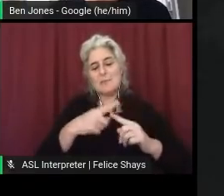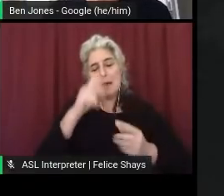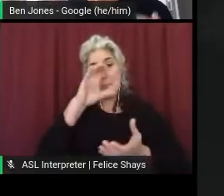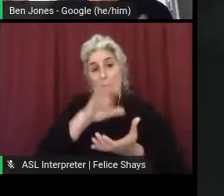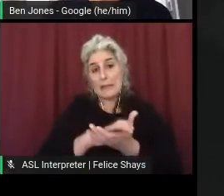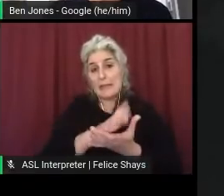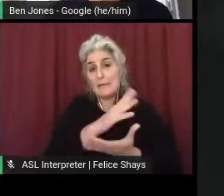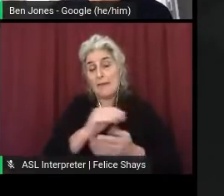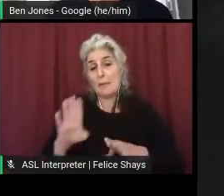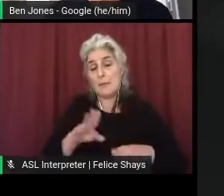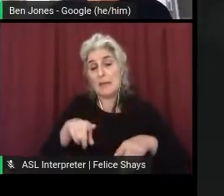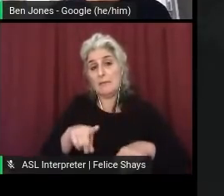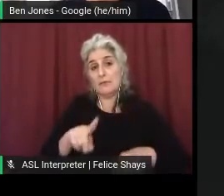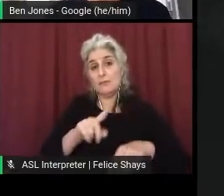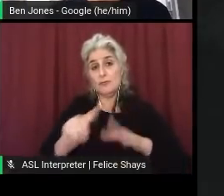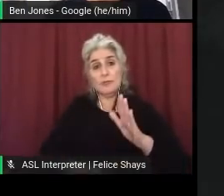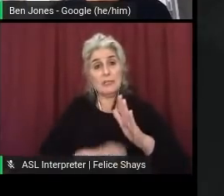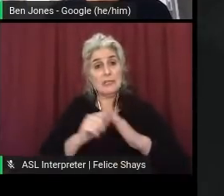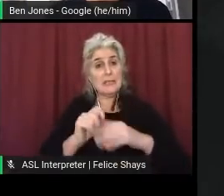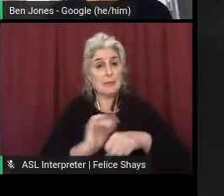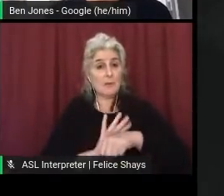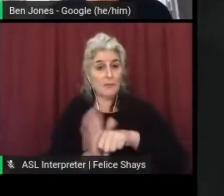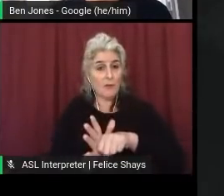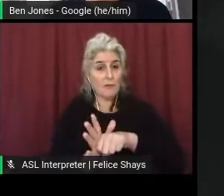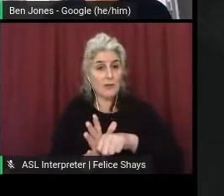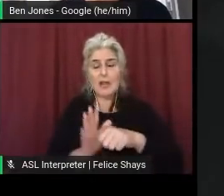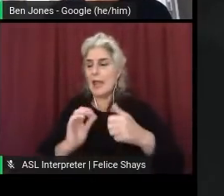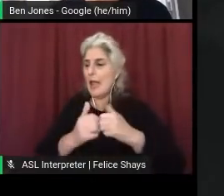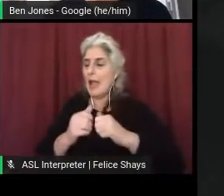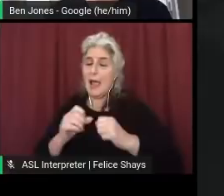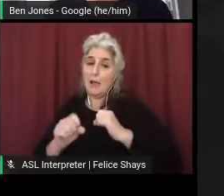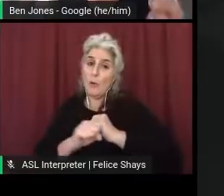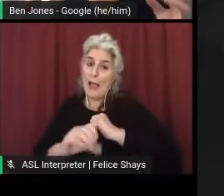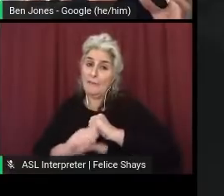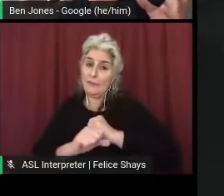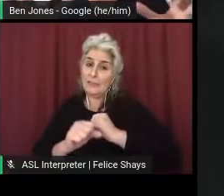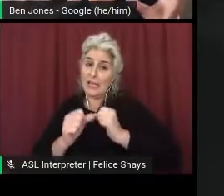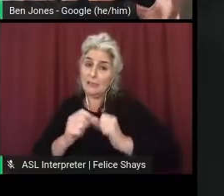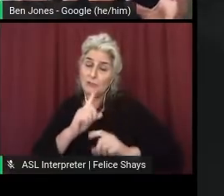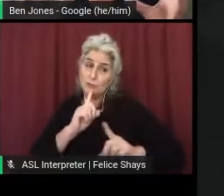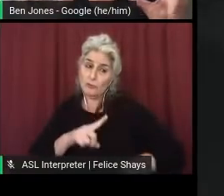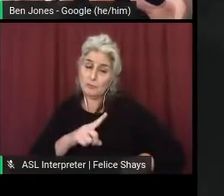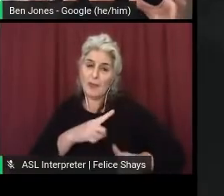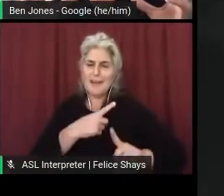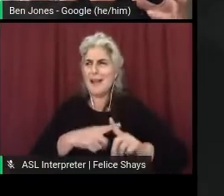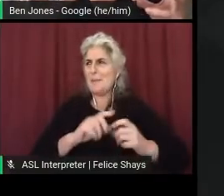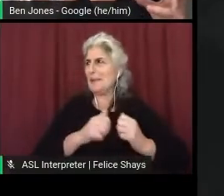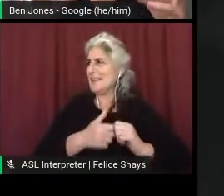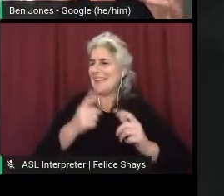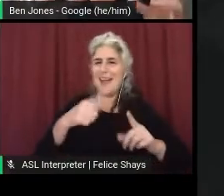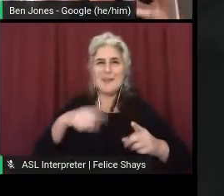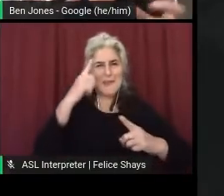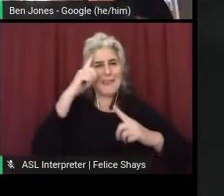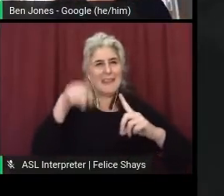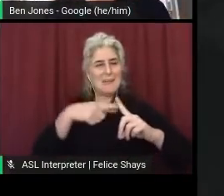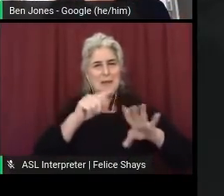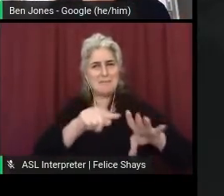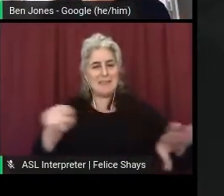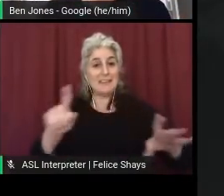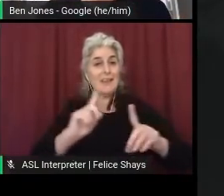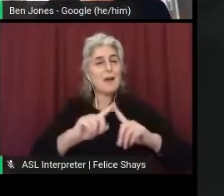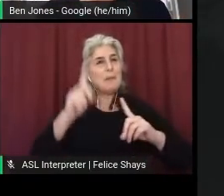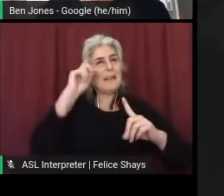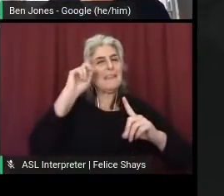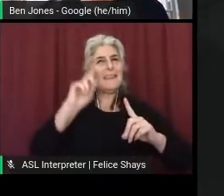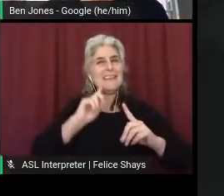of COVID, the reactions of advertisers, and then some ways to move through them. But I thought it was just wonderful to think about getting closer to the